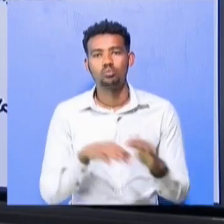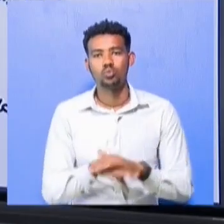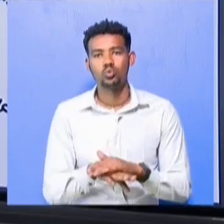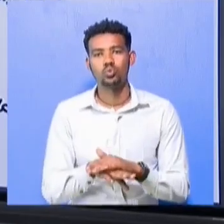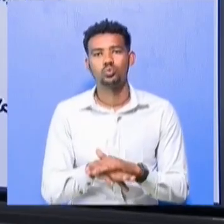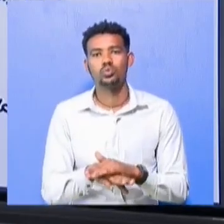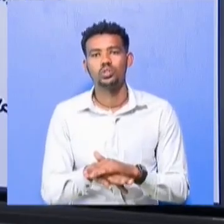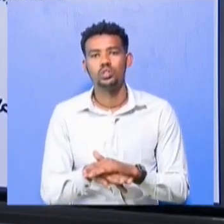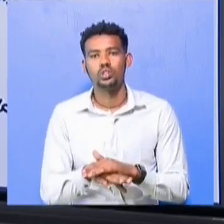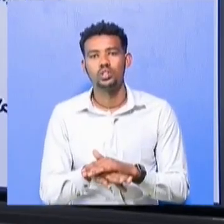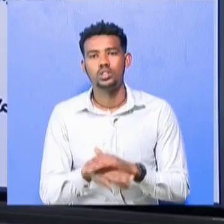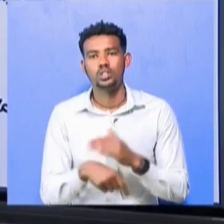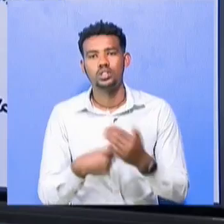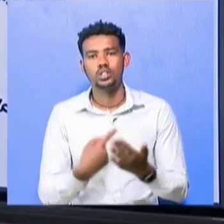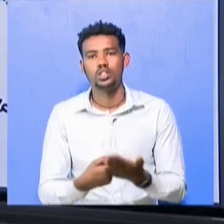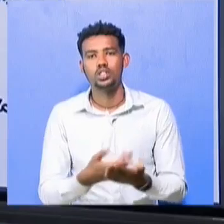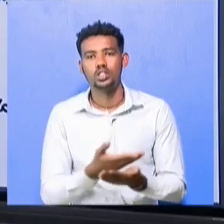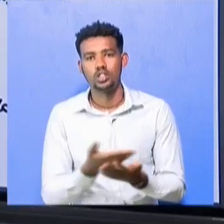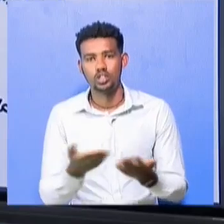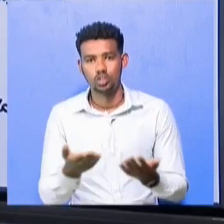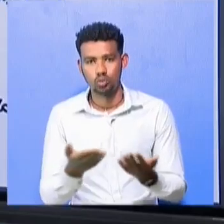the issue.